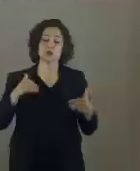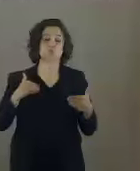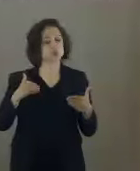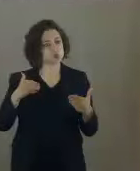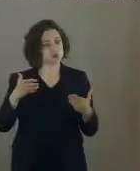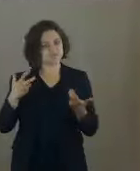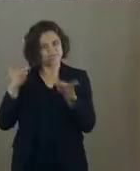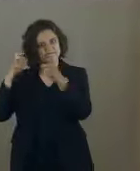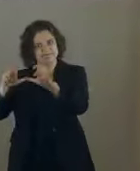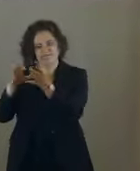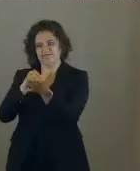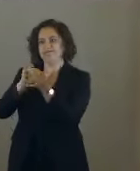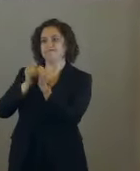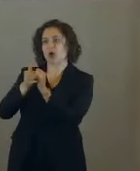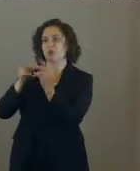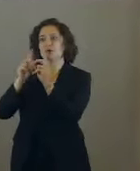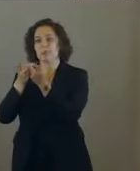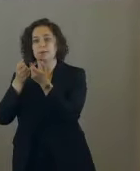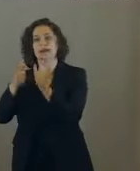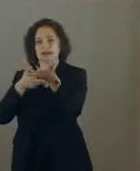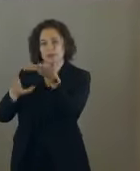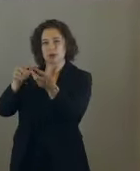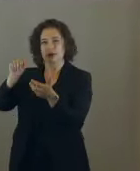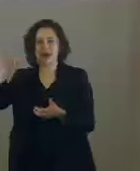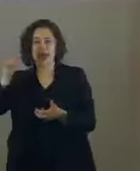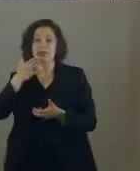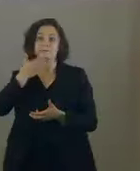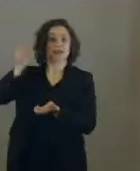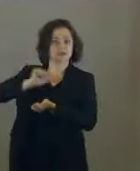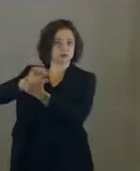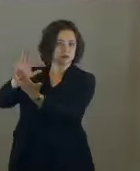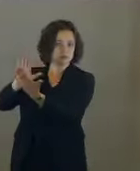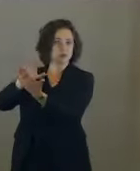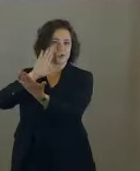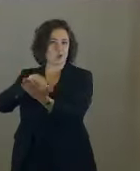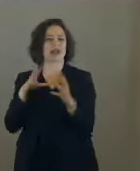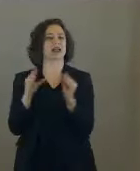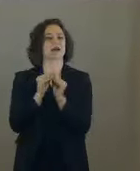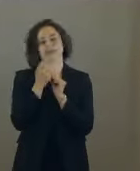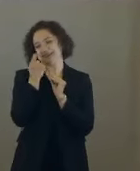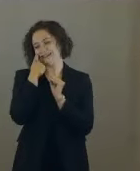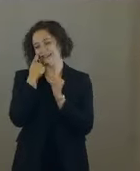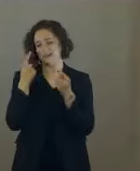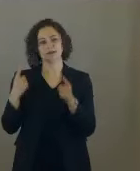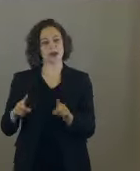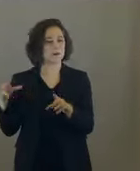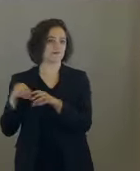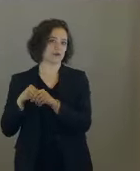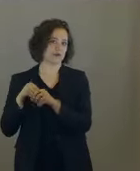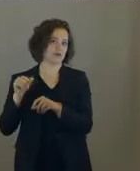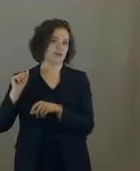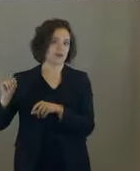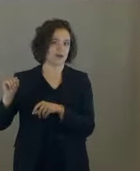learning how the department can interact with AI in the best forms and fashions. I know there was a conference that just recently happened involving AI